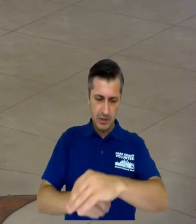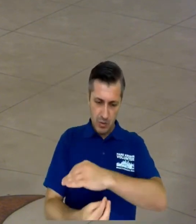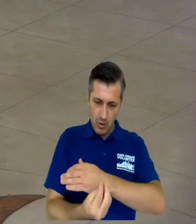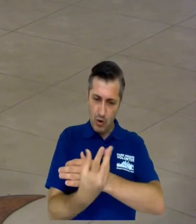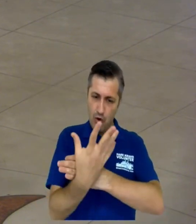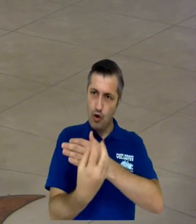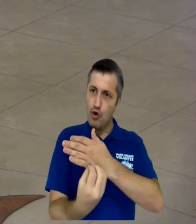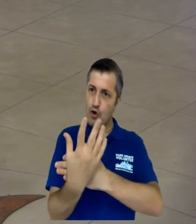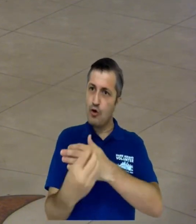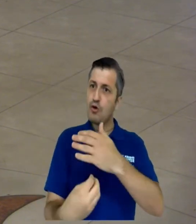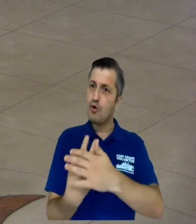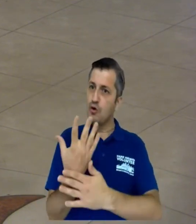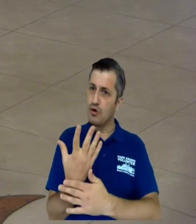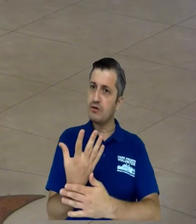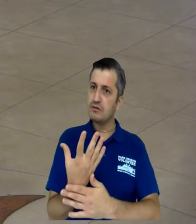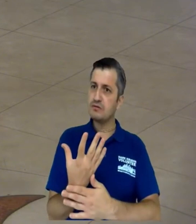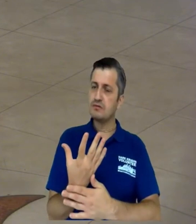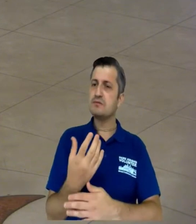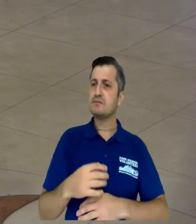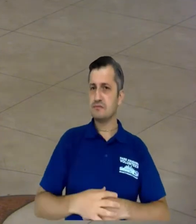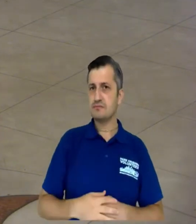die, right?